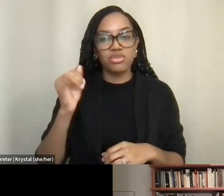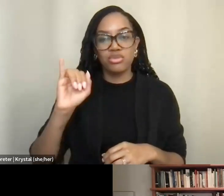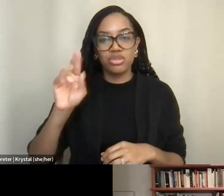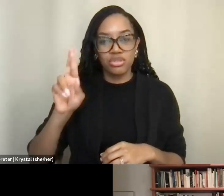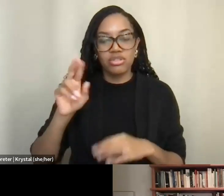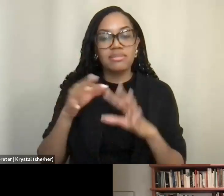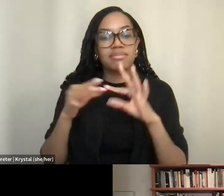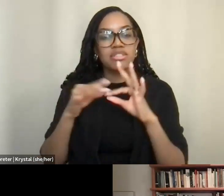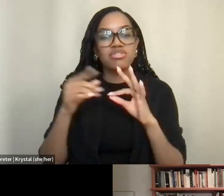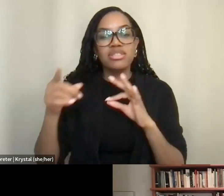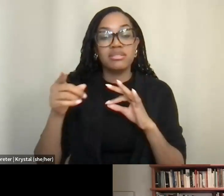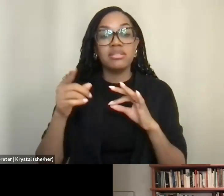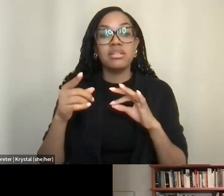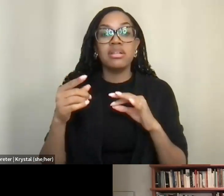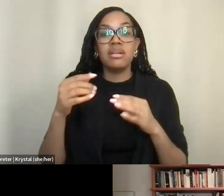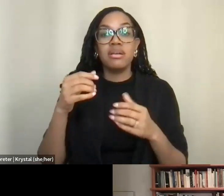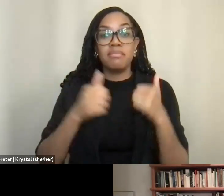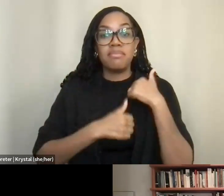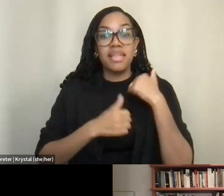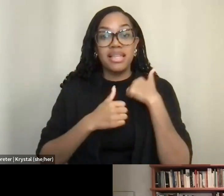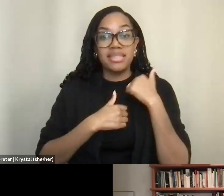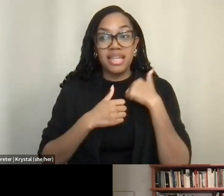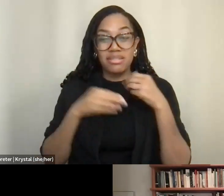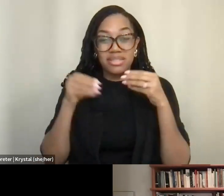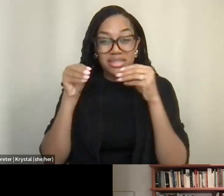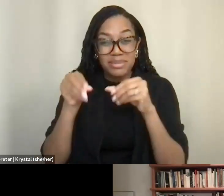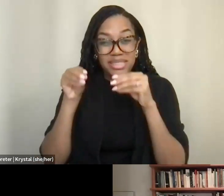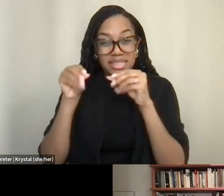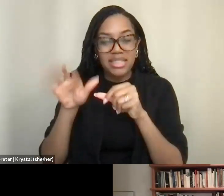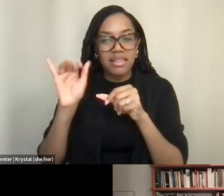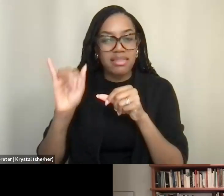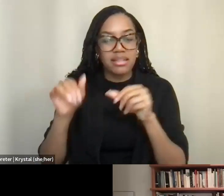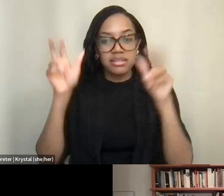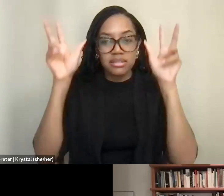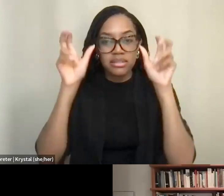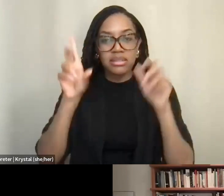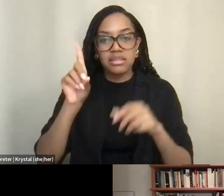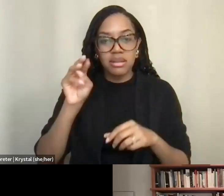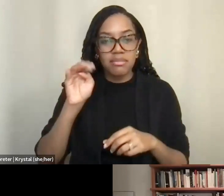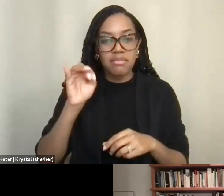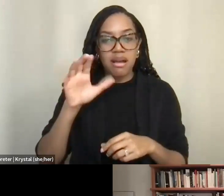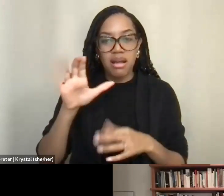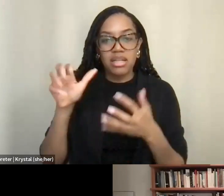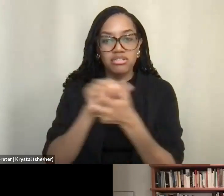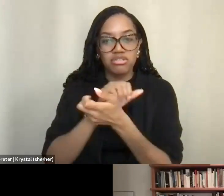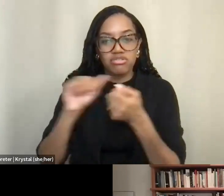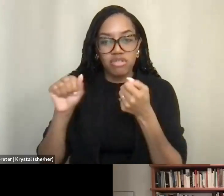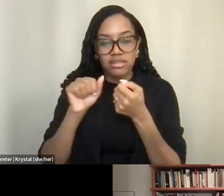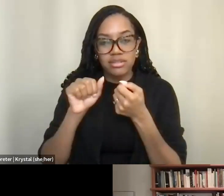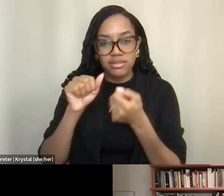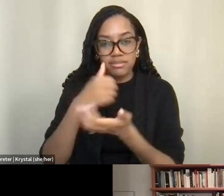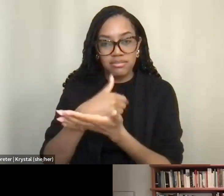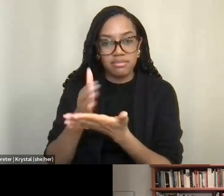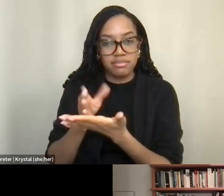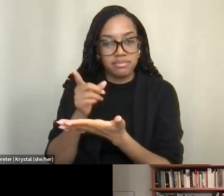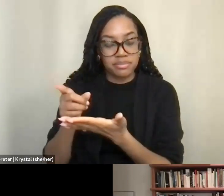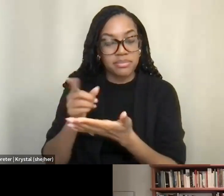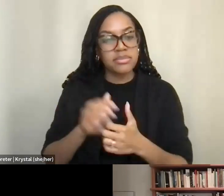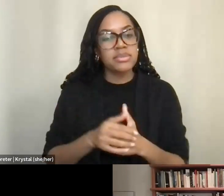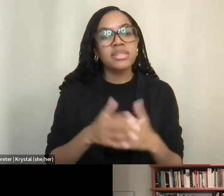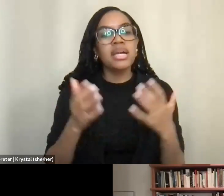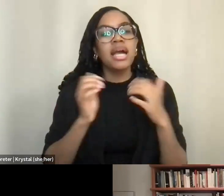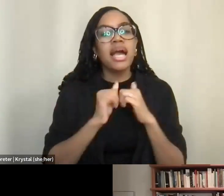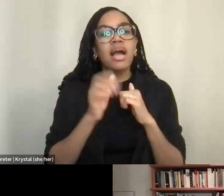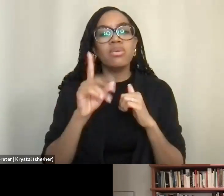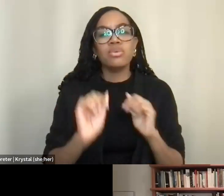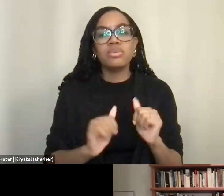tube. How can teachers unions, parents, students, how can we all challenge